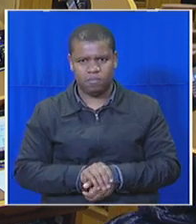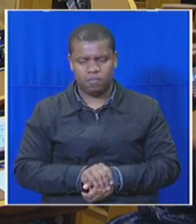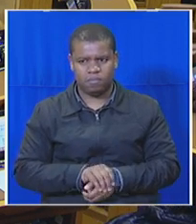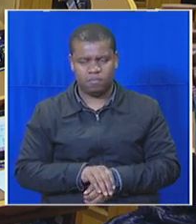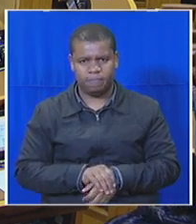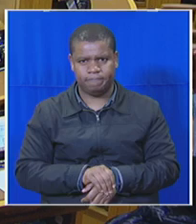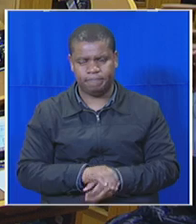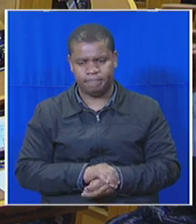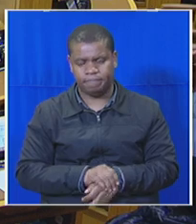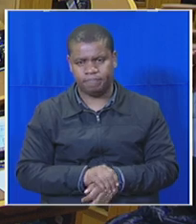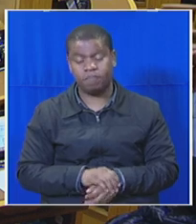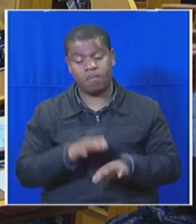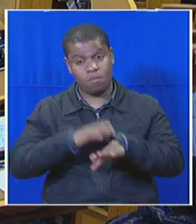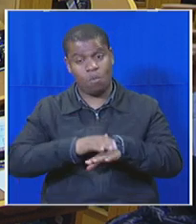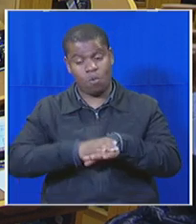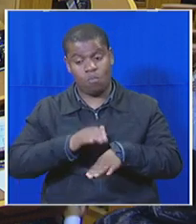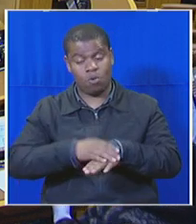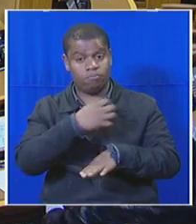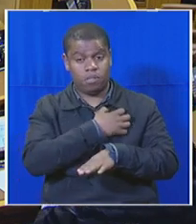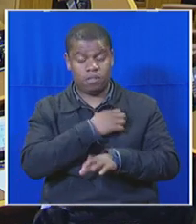Any further ministerial responses?